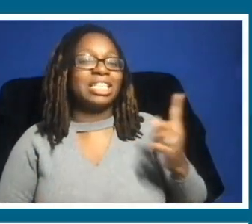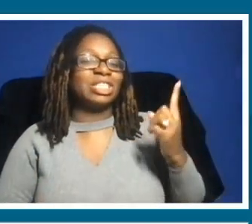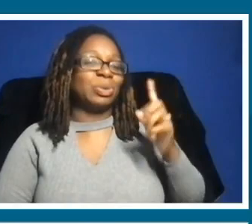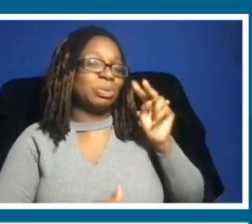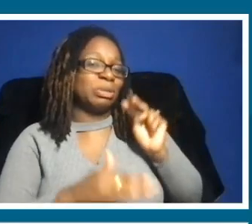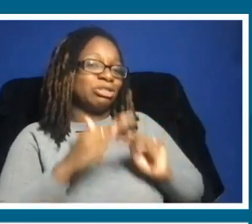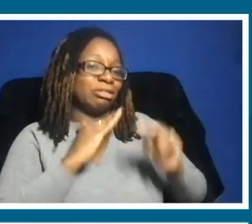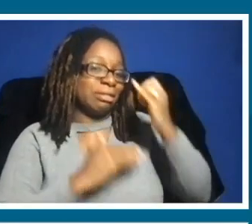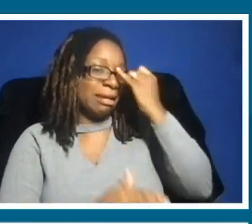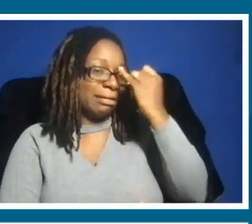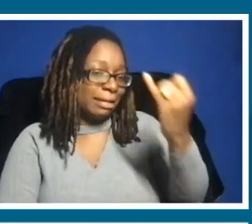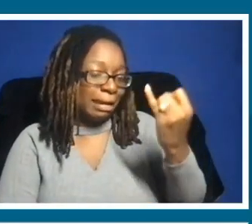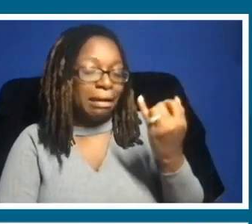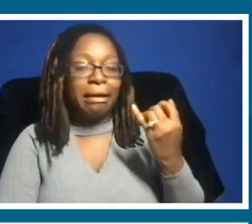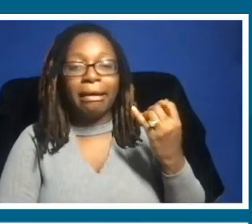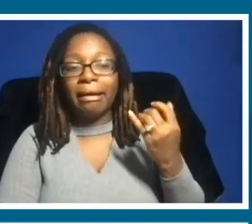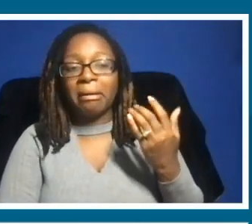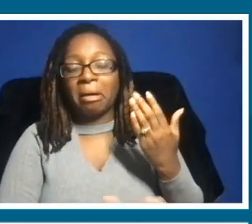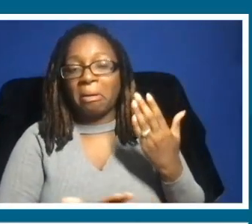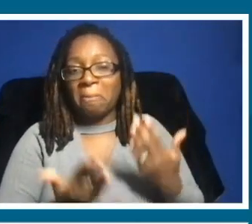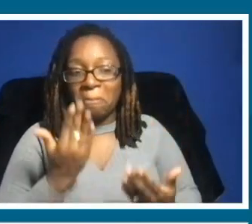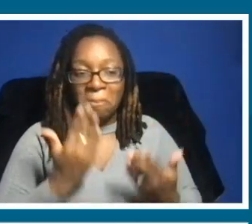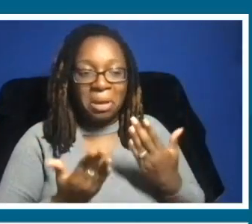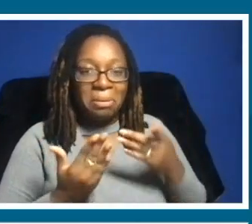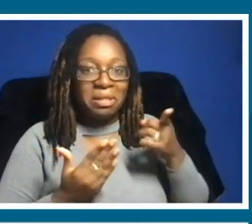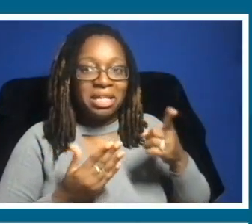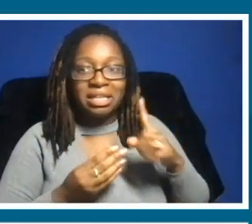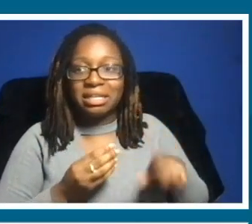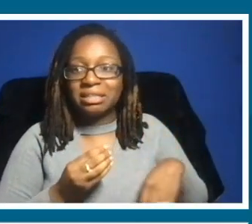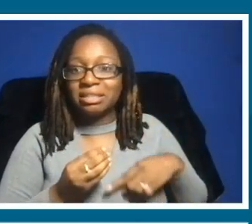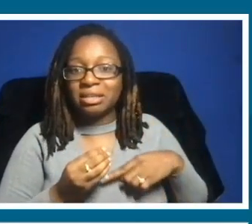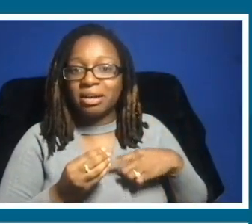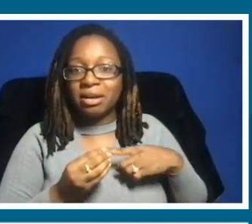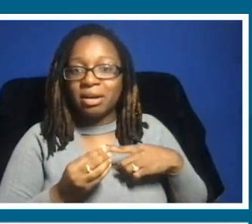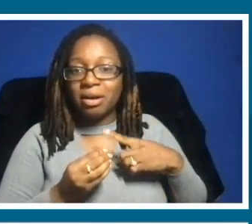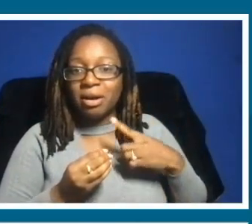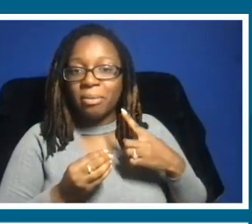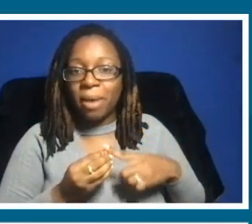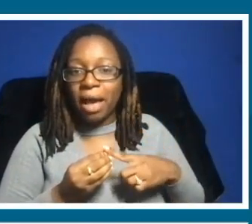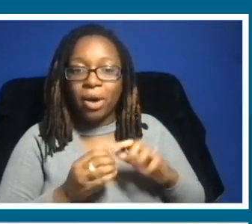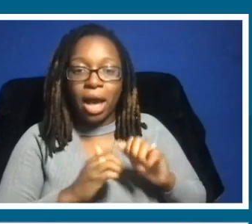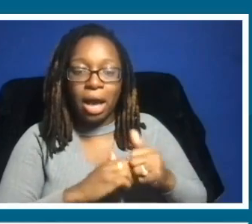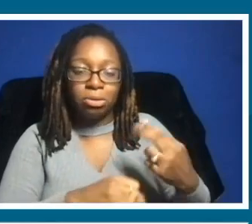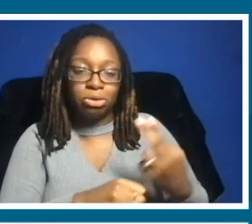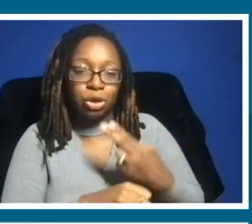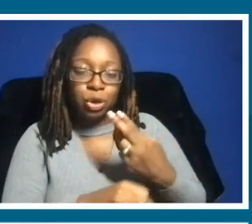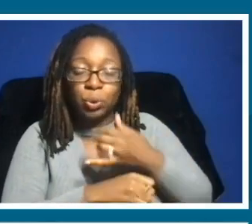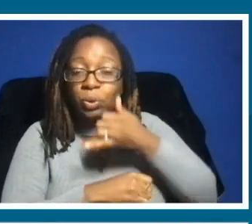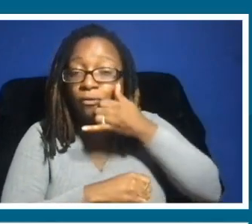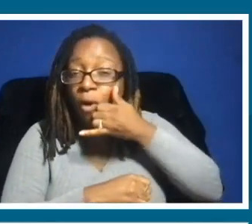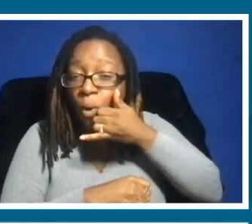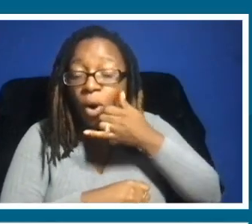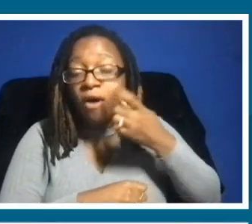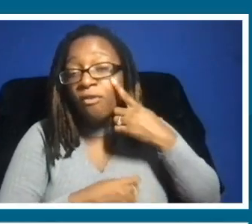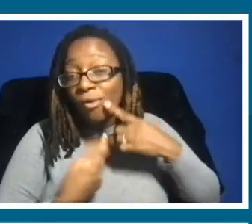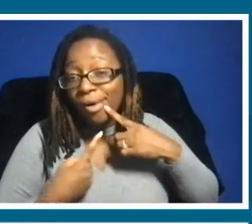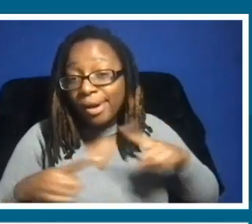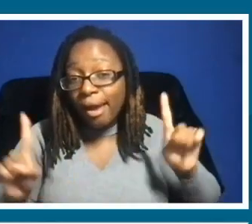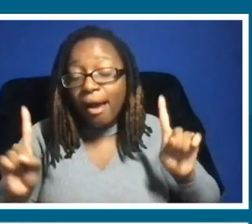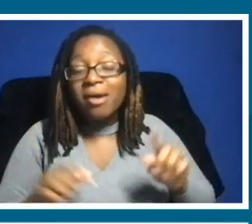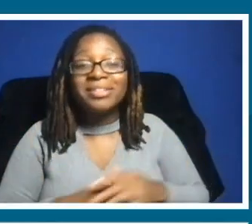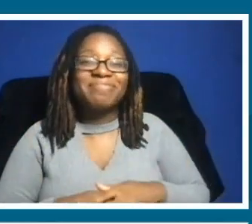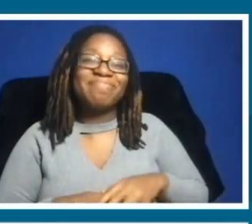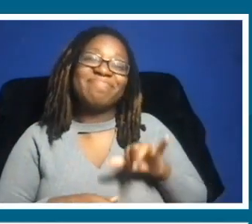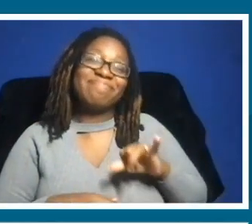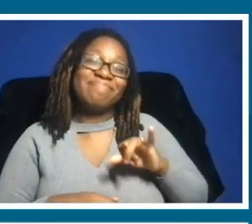idea about maybe this is Bell using the telephone to announce something. This is good. You guys are